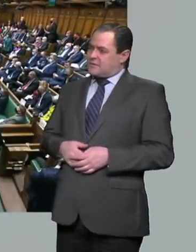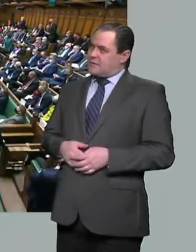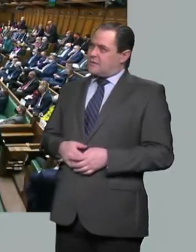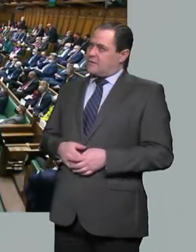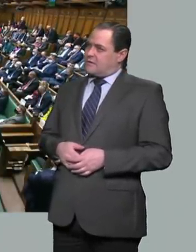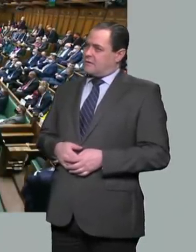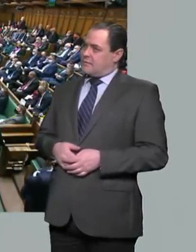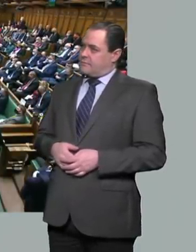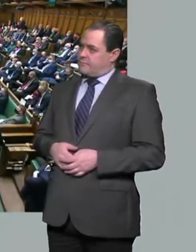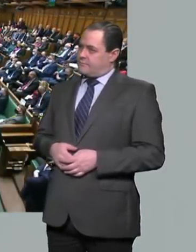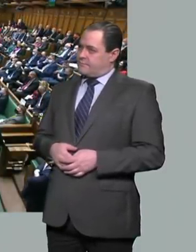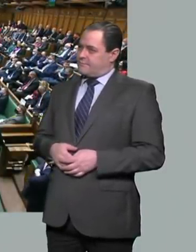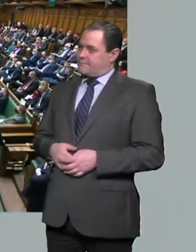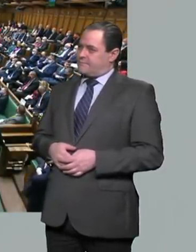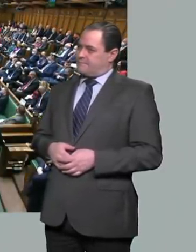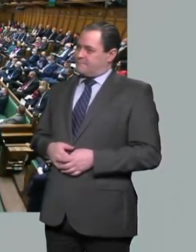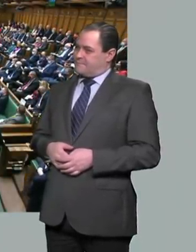Mr. Speaker.